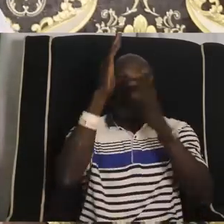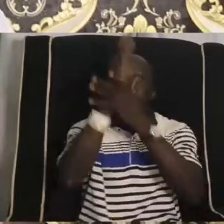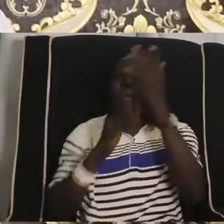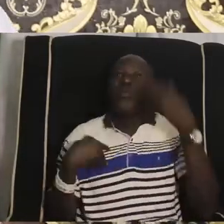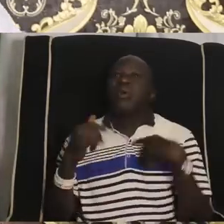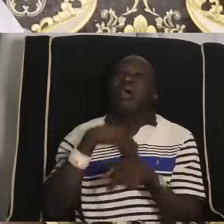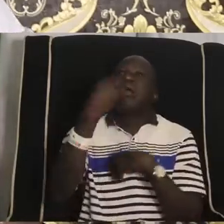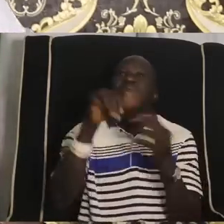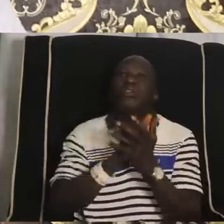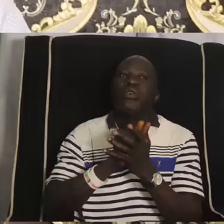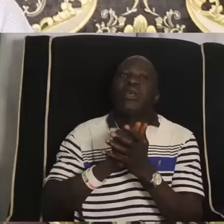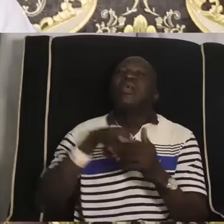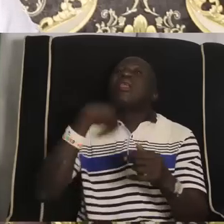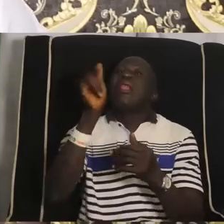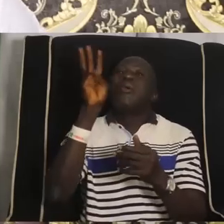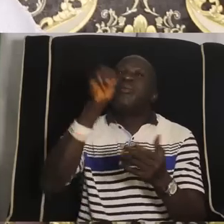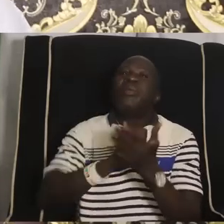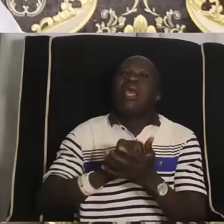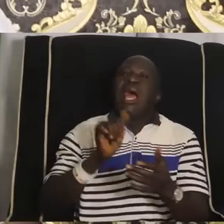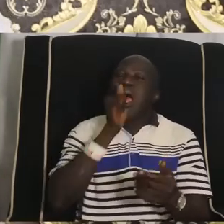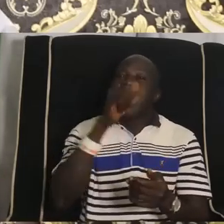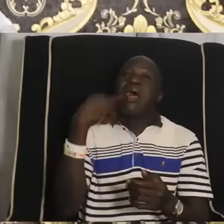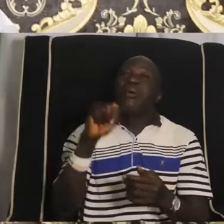laye ta re. So fun pe